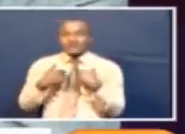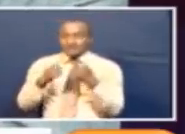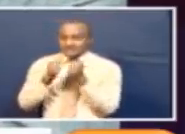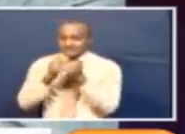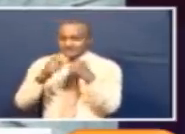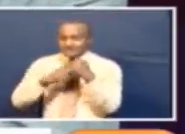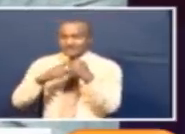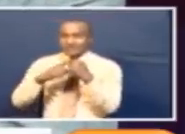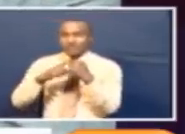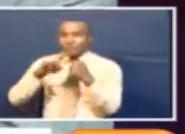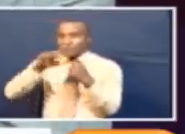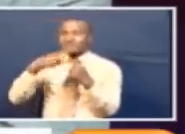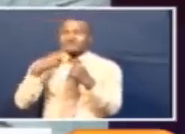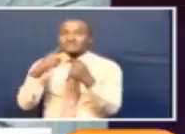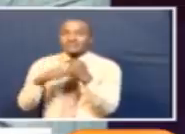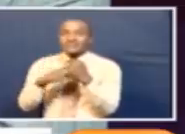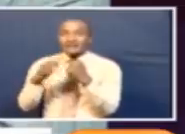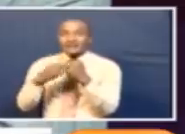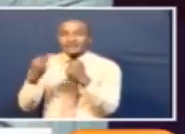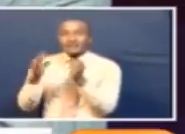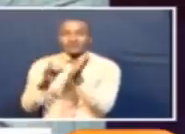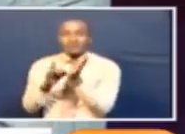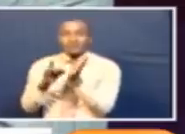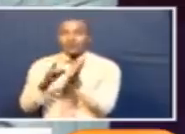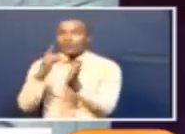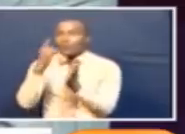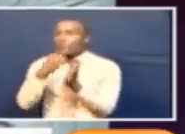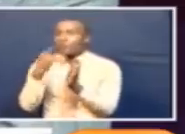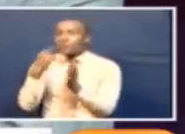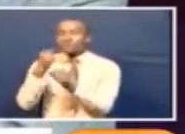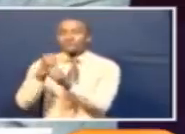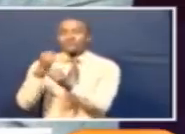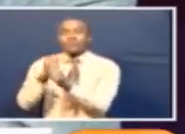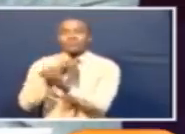1683 doctors. I mean, 1,683 doctors who are out there.